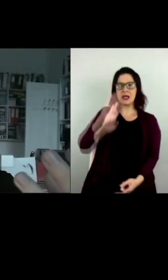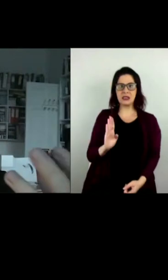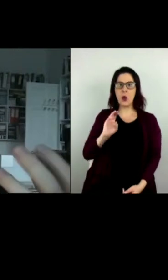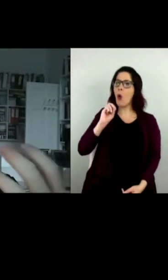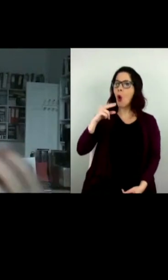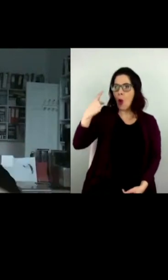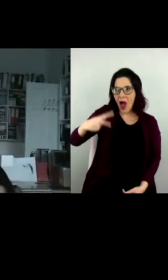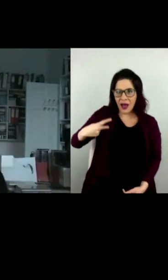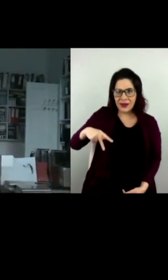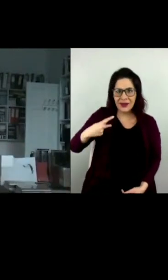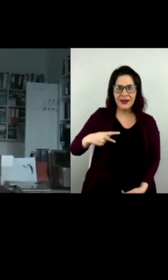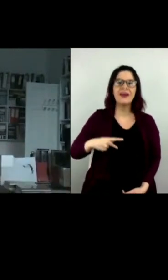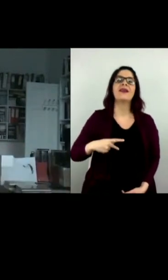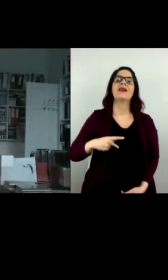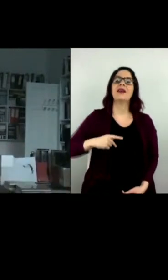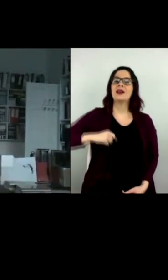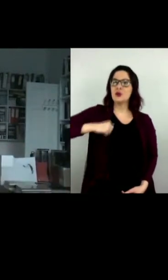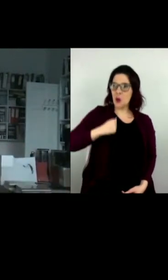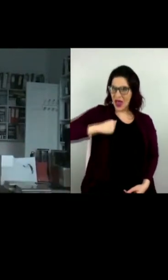be people